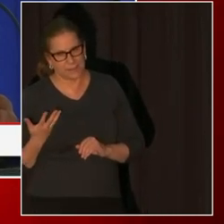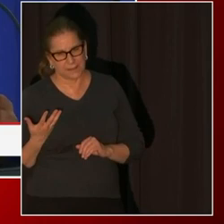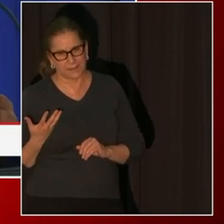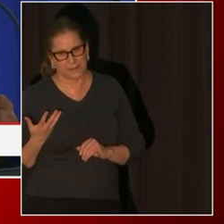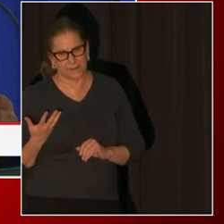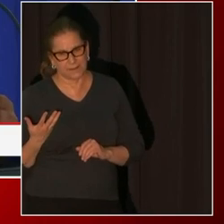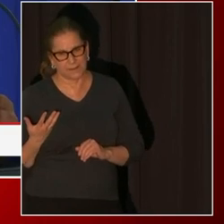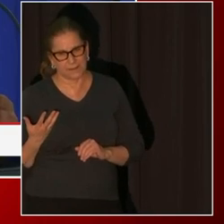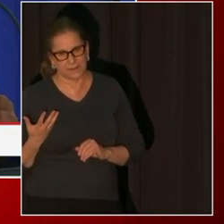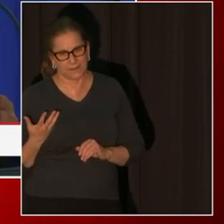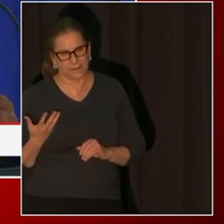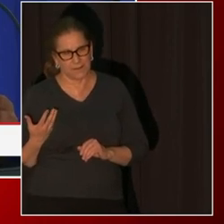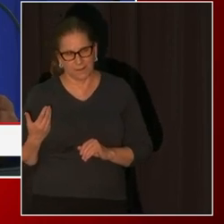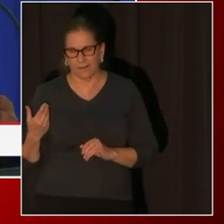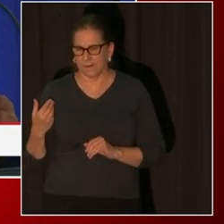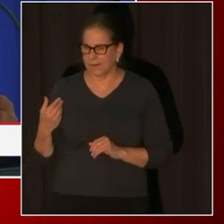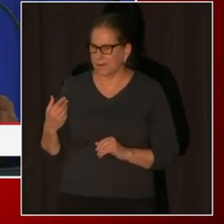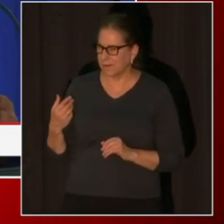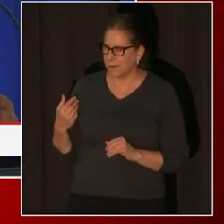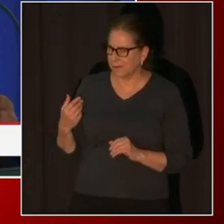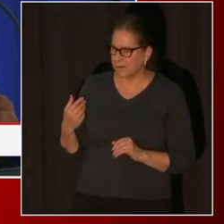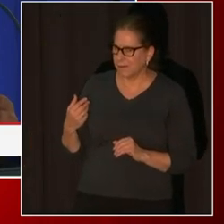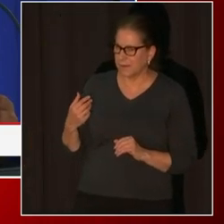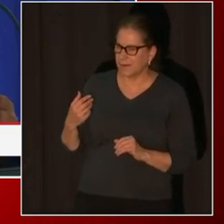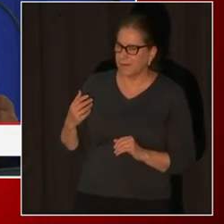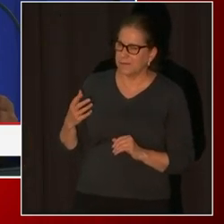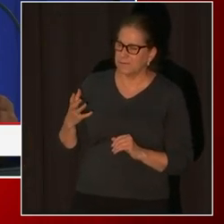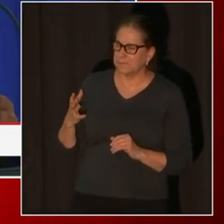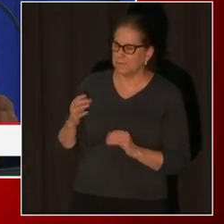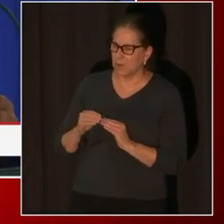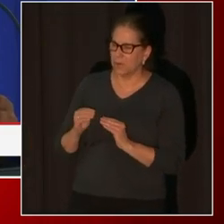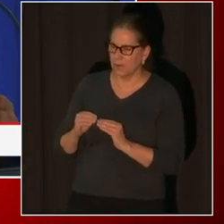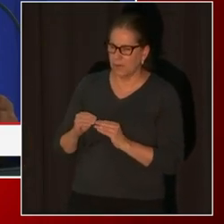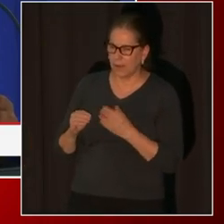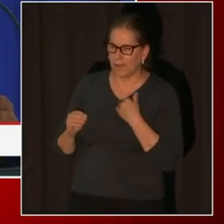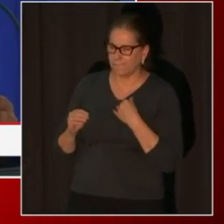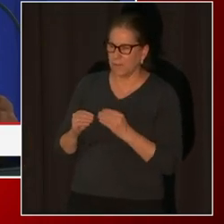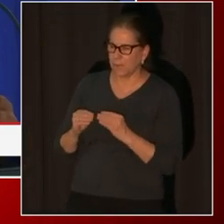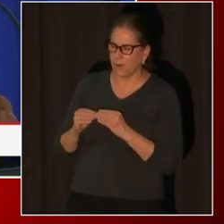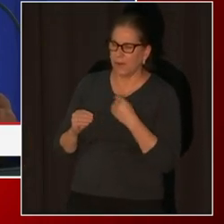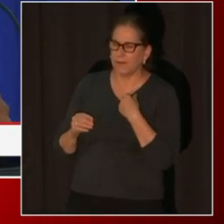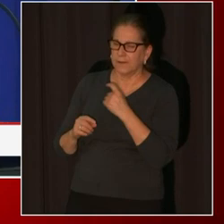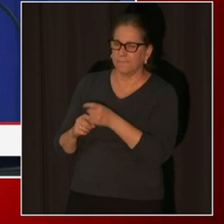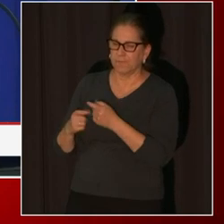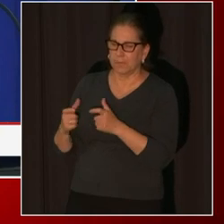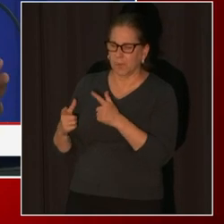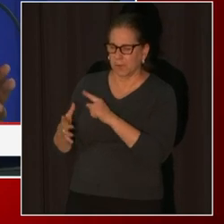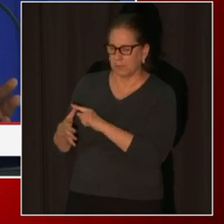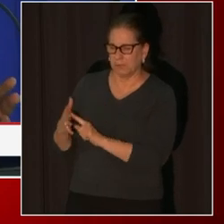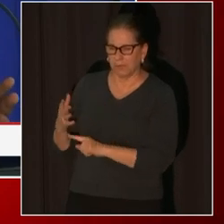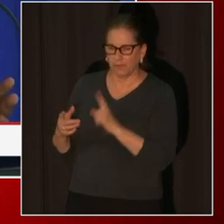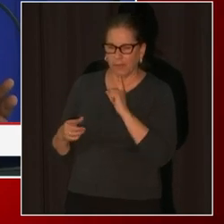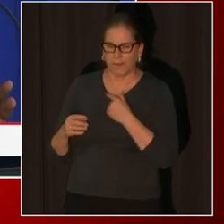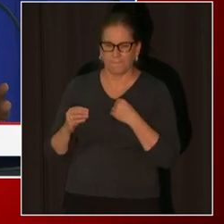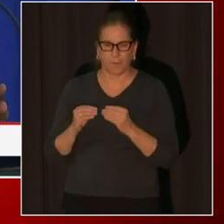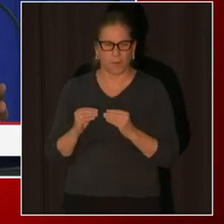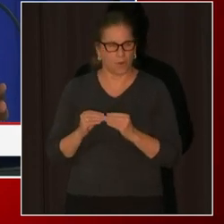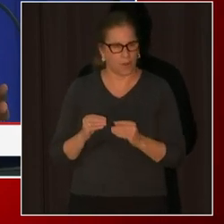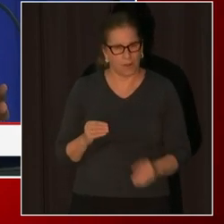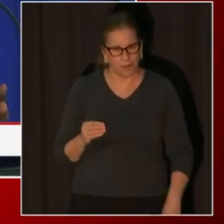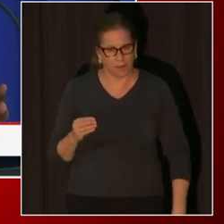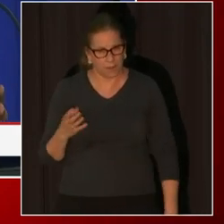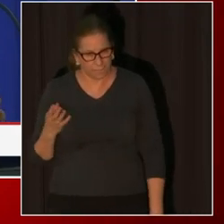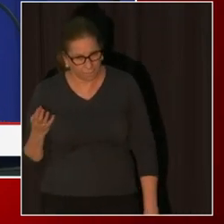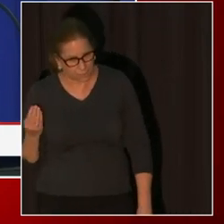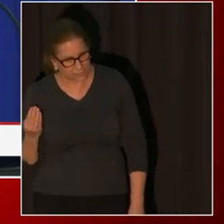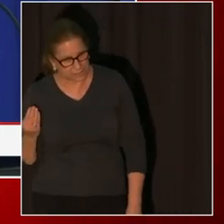the bigger buckets. I gave you the largest ones. And then the RIFs? So there are 14 positions,